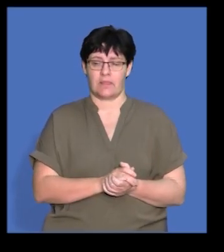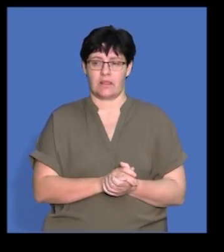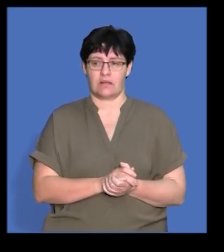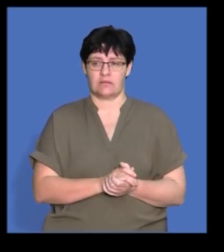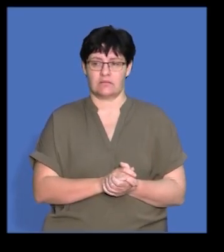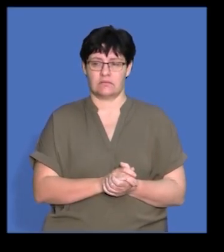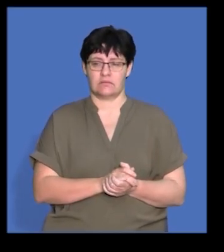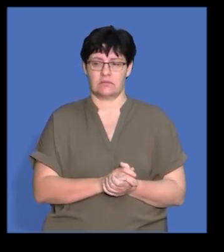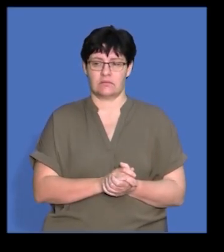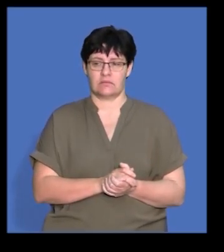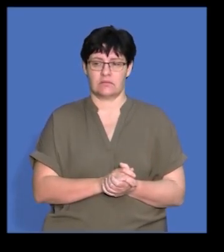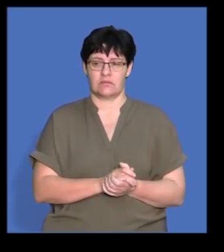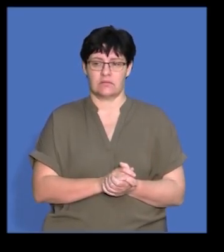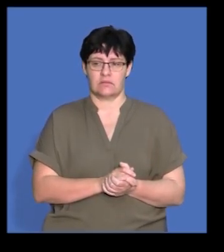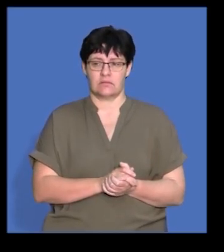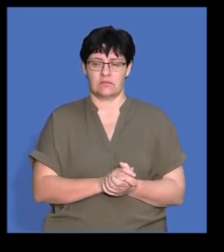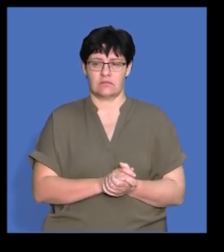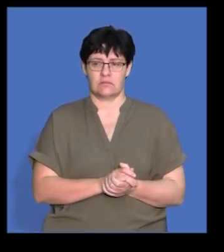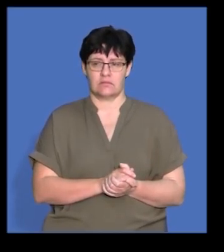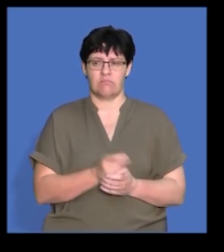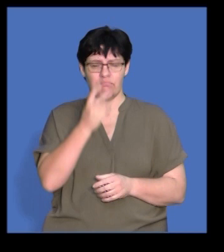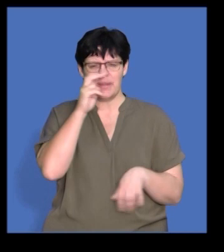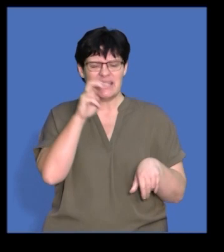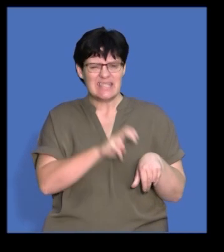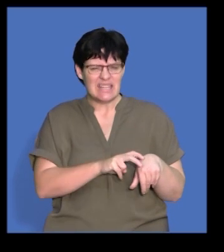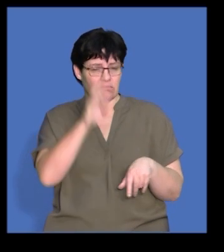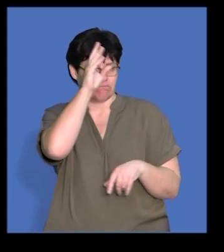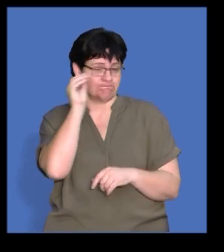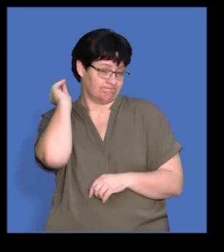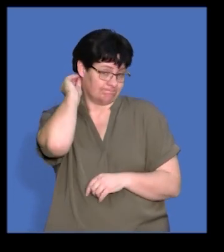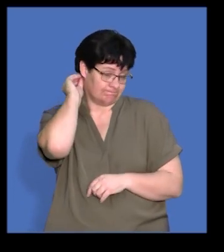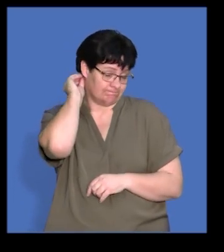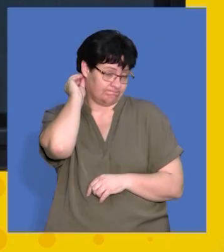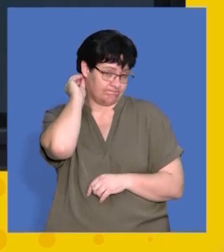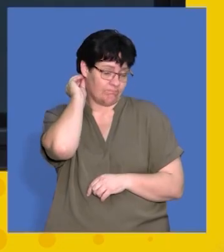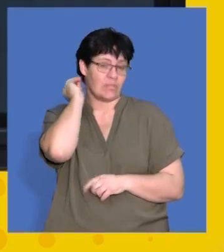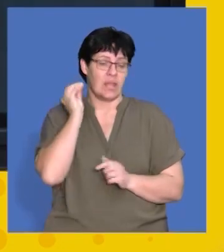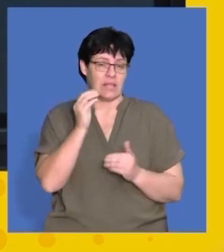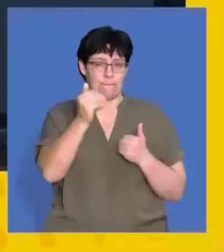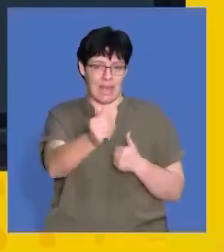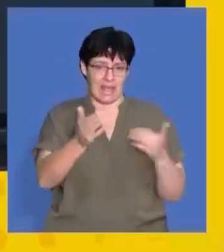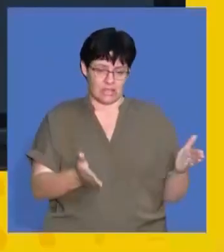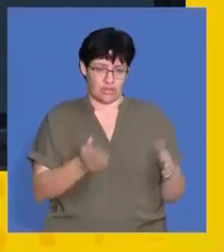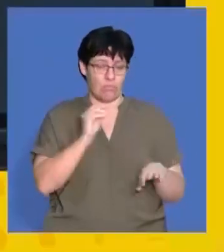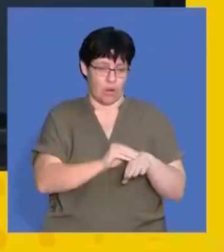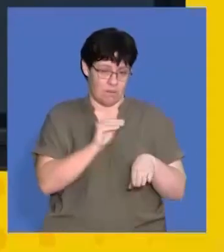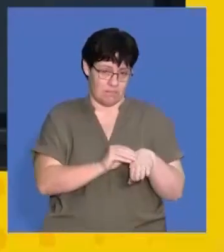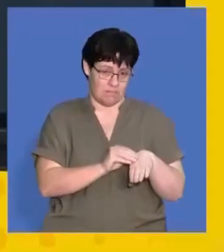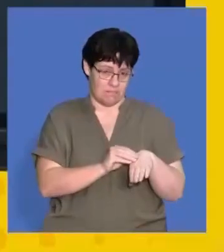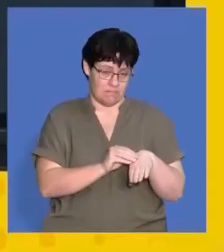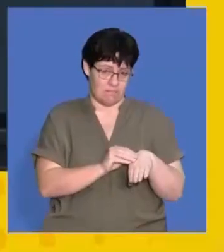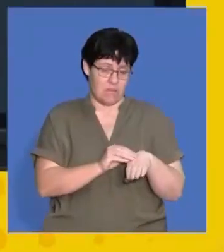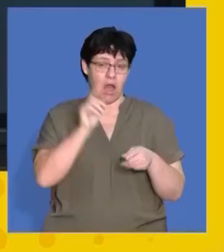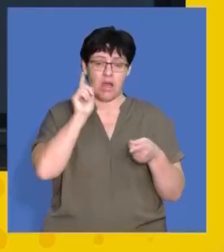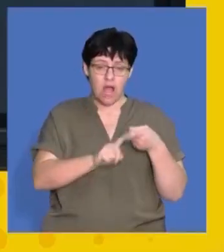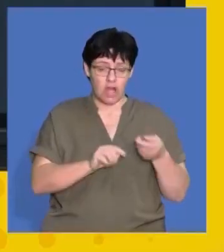my dimensions, and I need to remember that this is a packaging problem, and I can't work